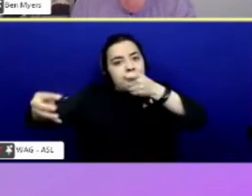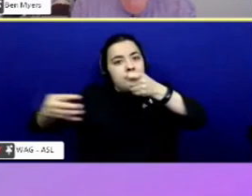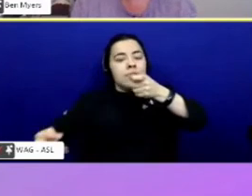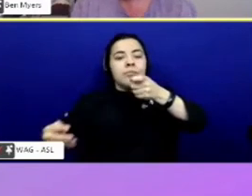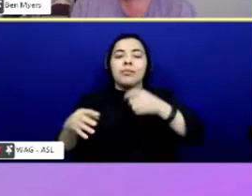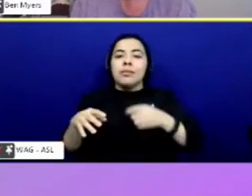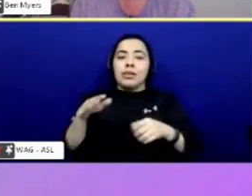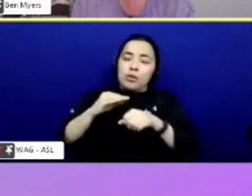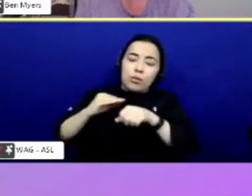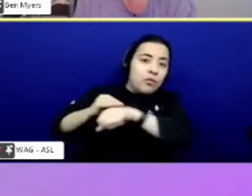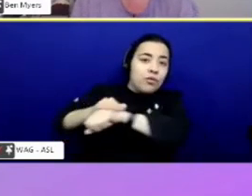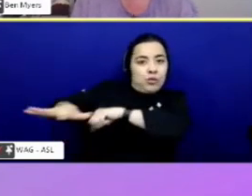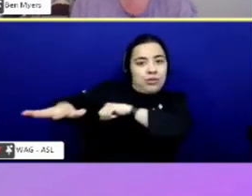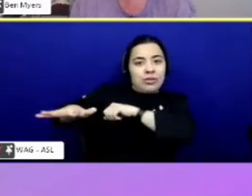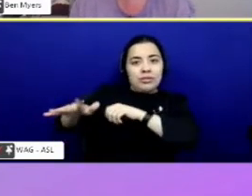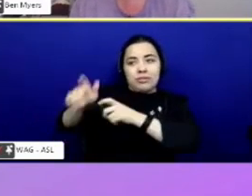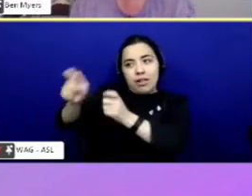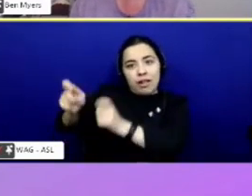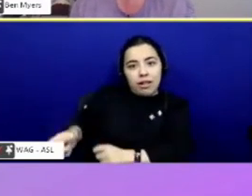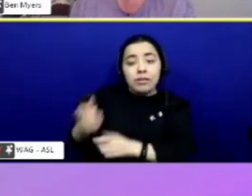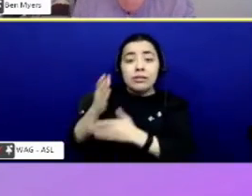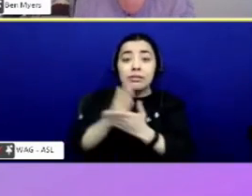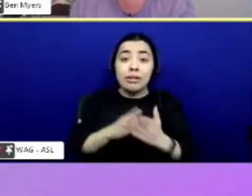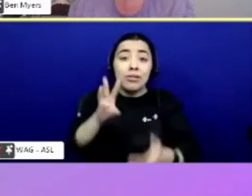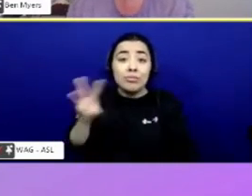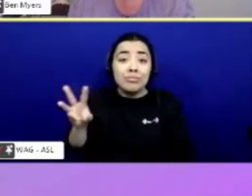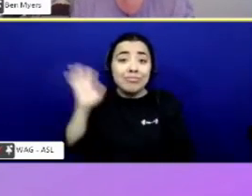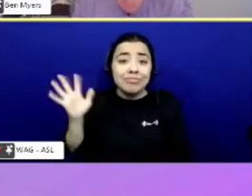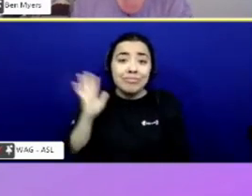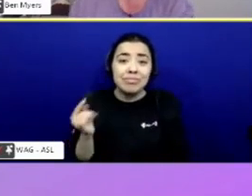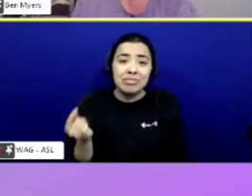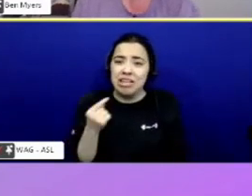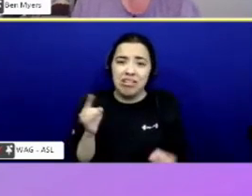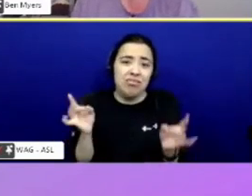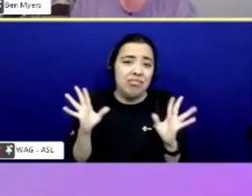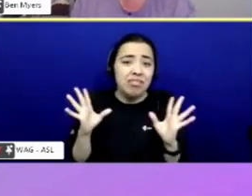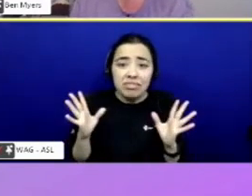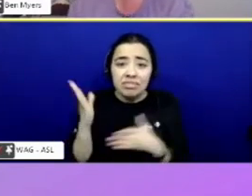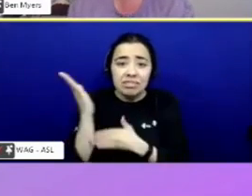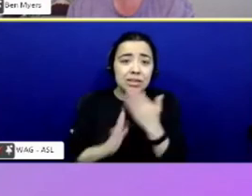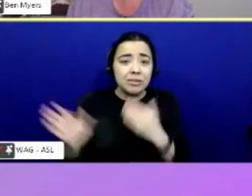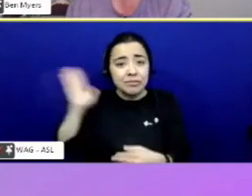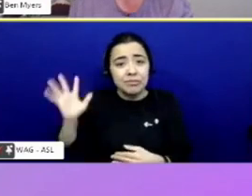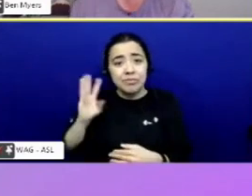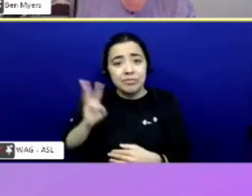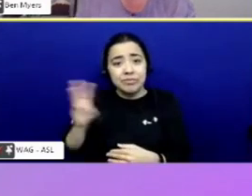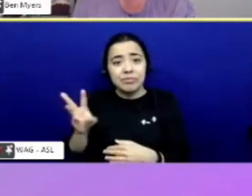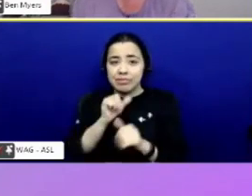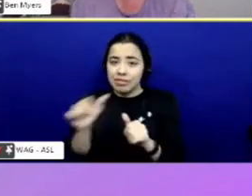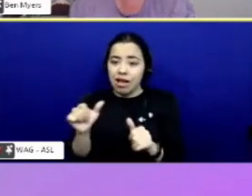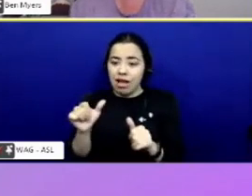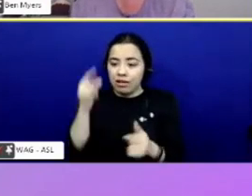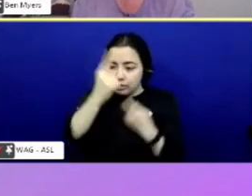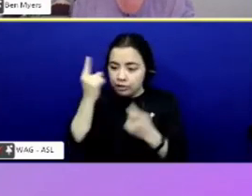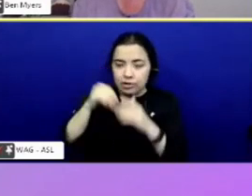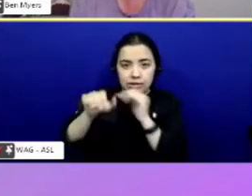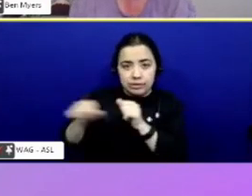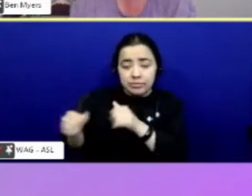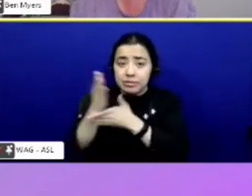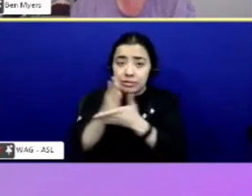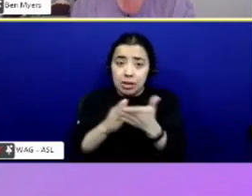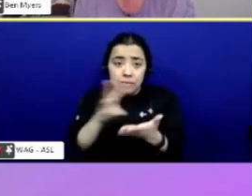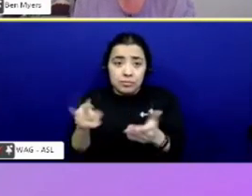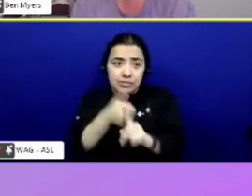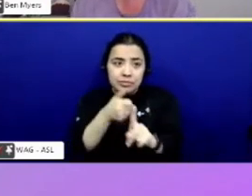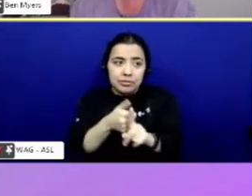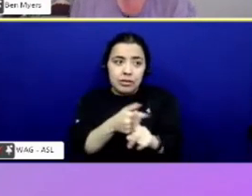it turns out some websites suck, right? Some websites haven't been built with accessibility in mind, or some websites are just really legacy,